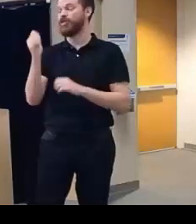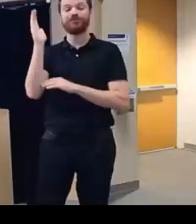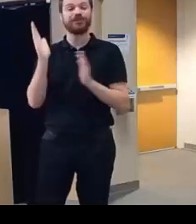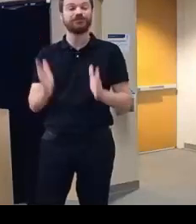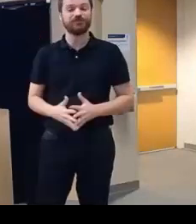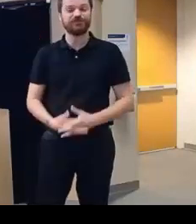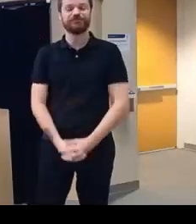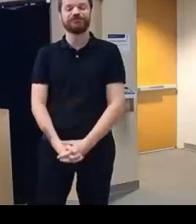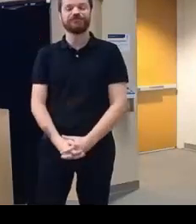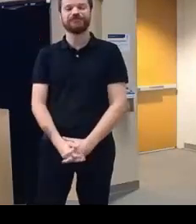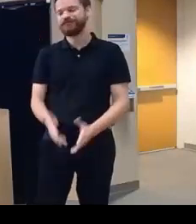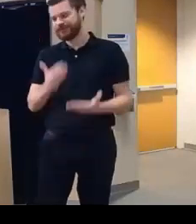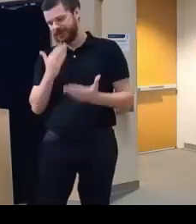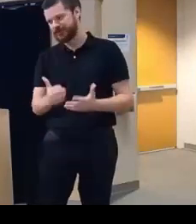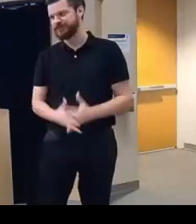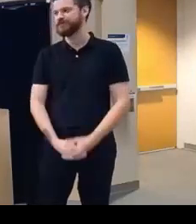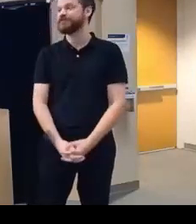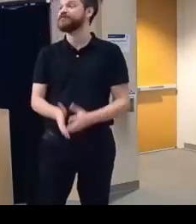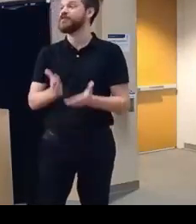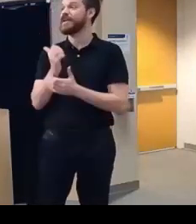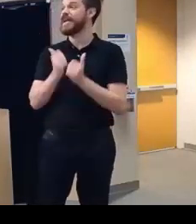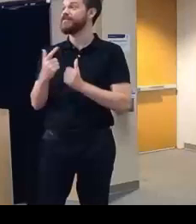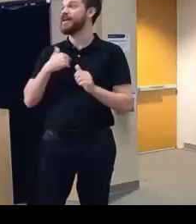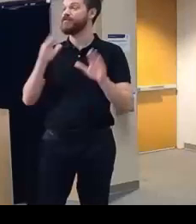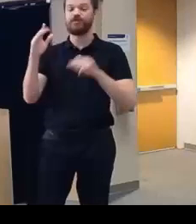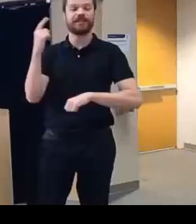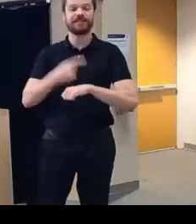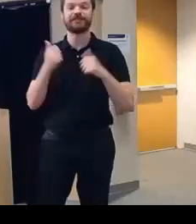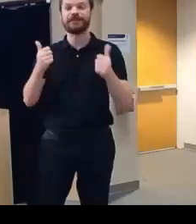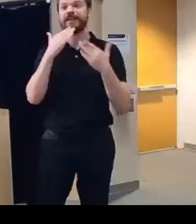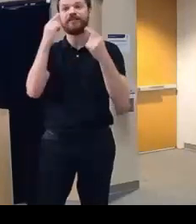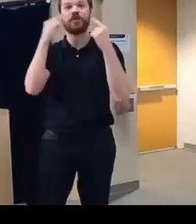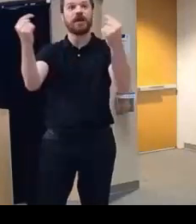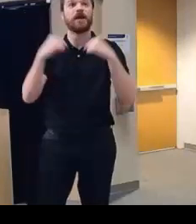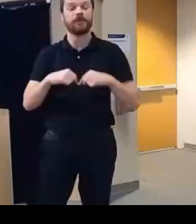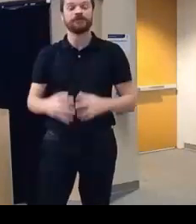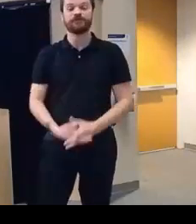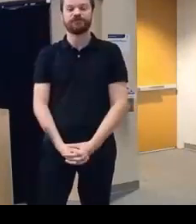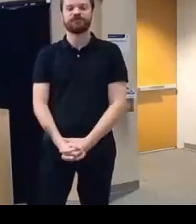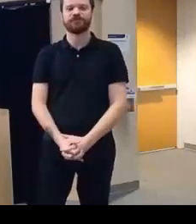Thank you. All right, everybody, have a good day. Thanks for coming.